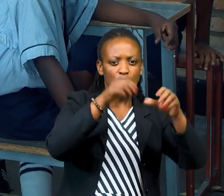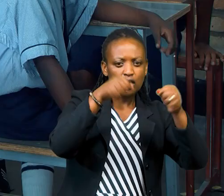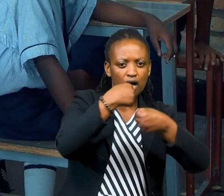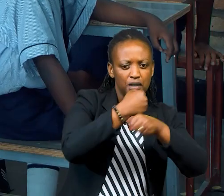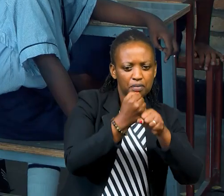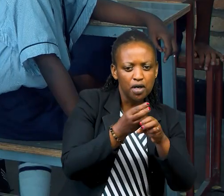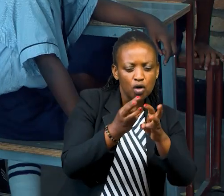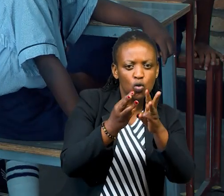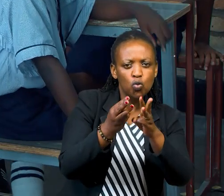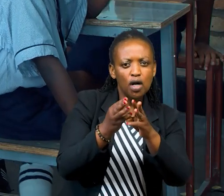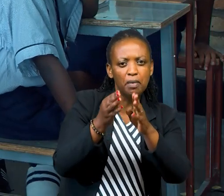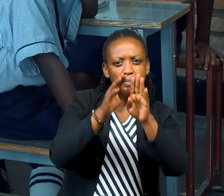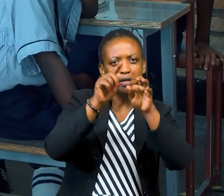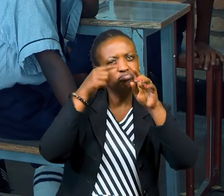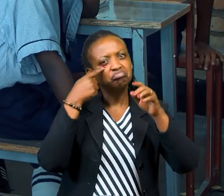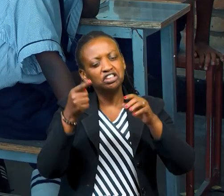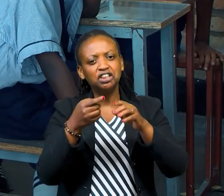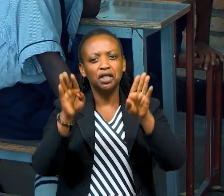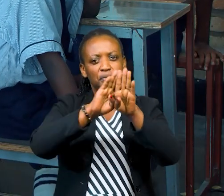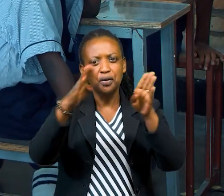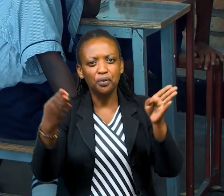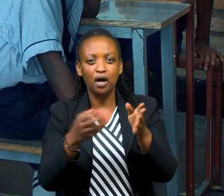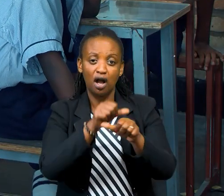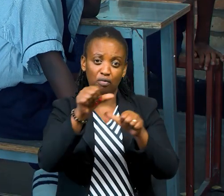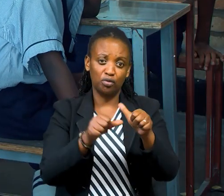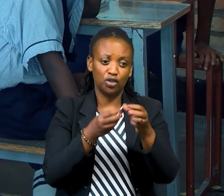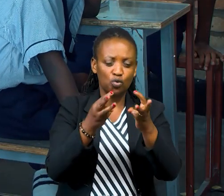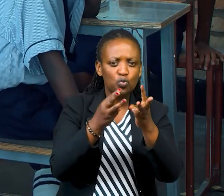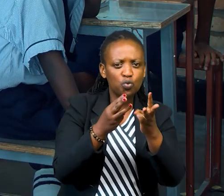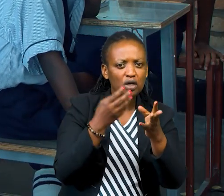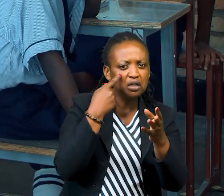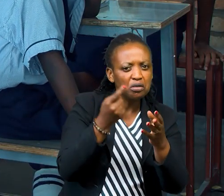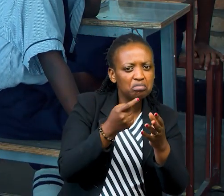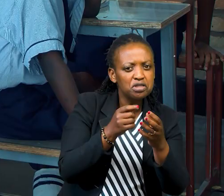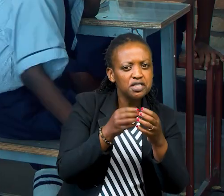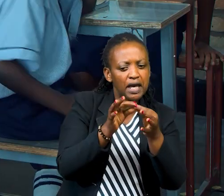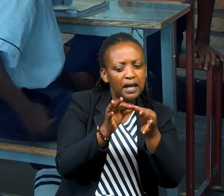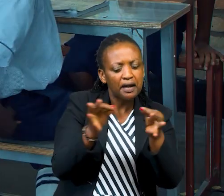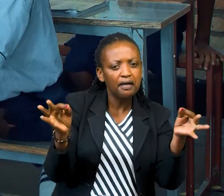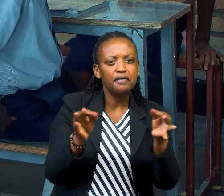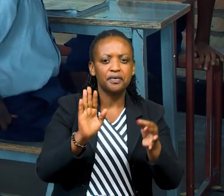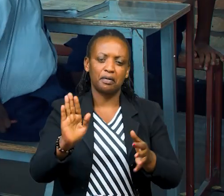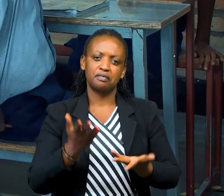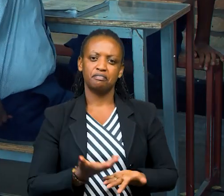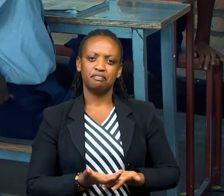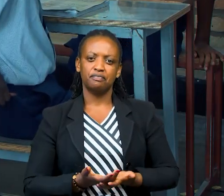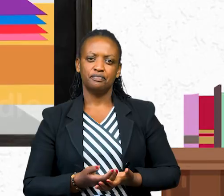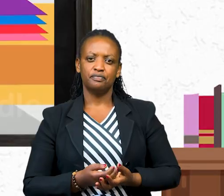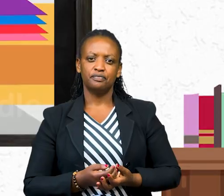Nora plans to make some clothes for her doll. For that, she needs to cut some fabric into certain lengths.